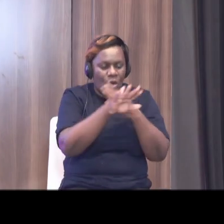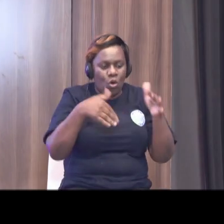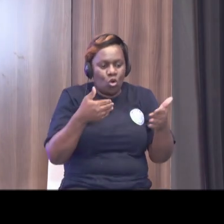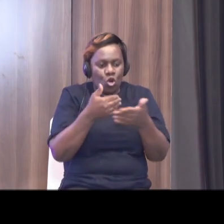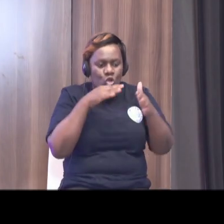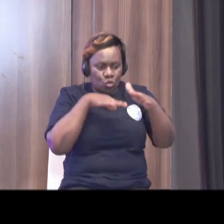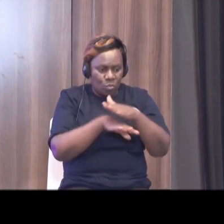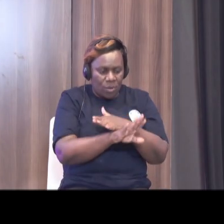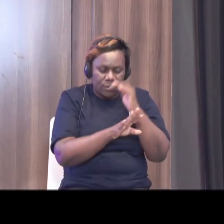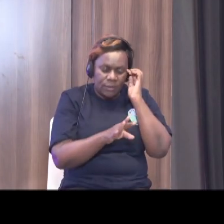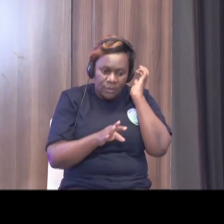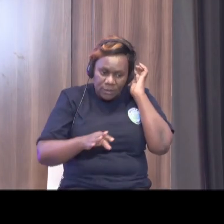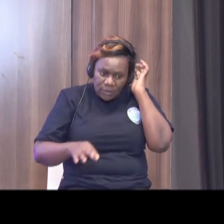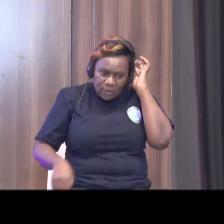The